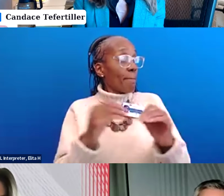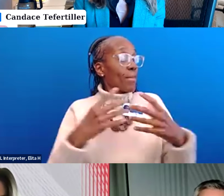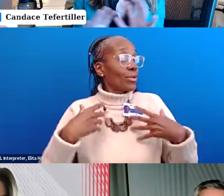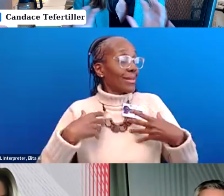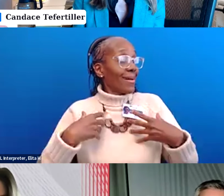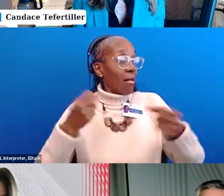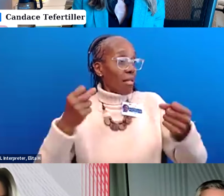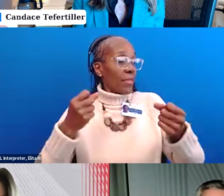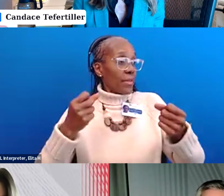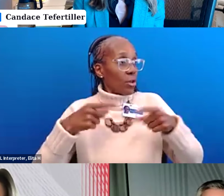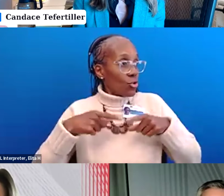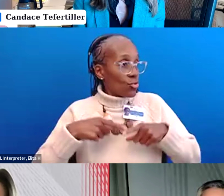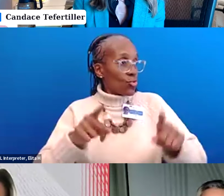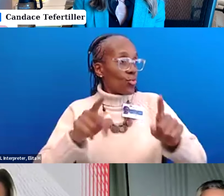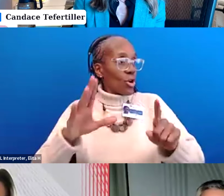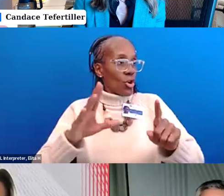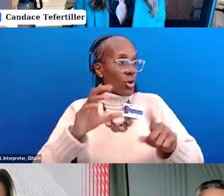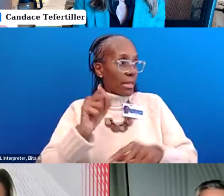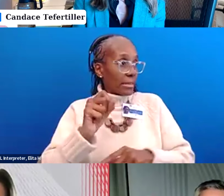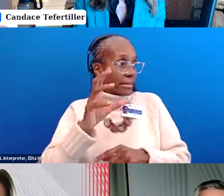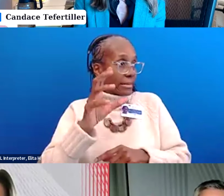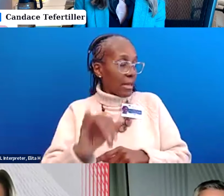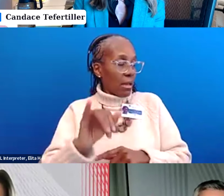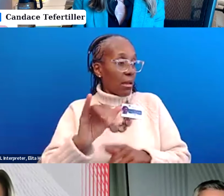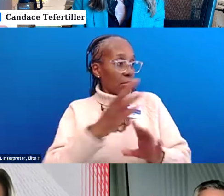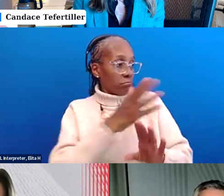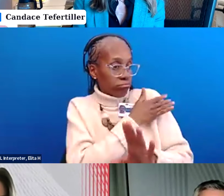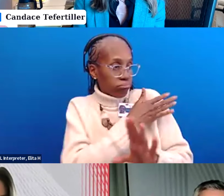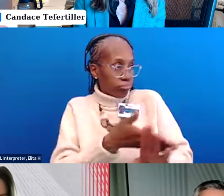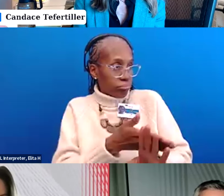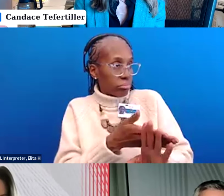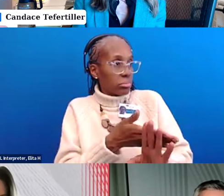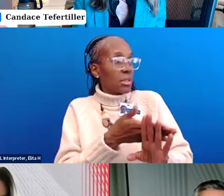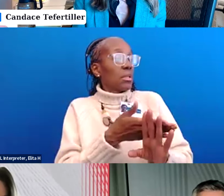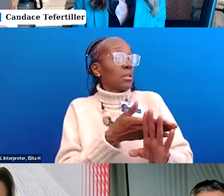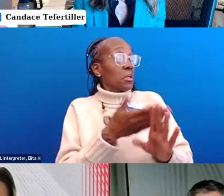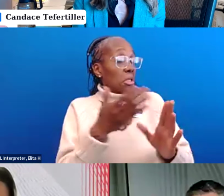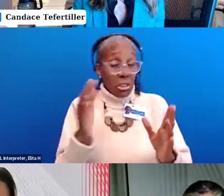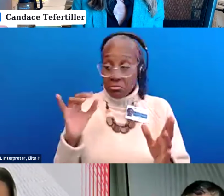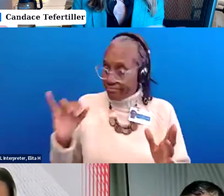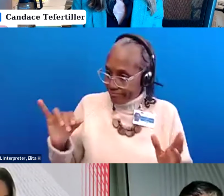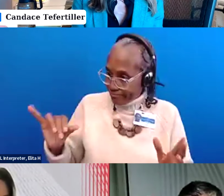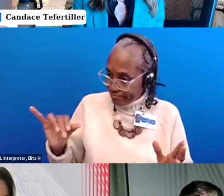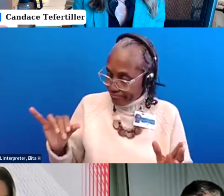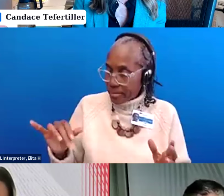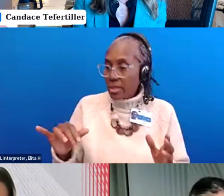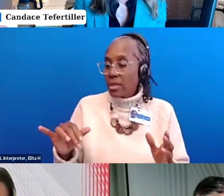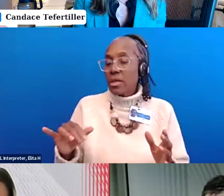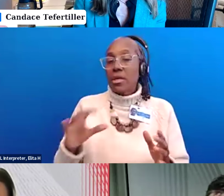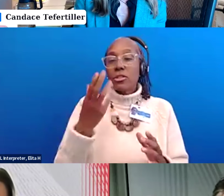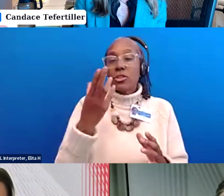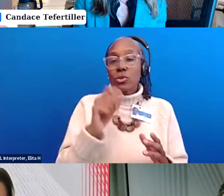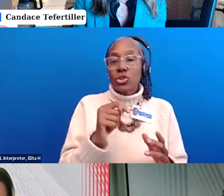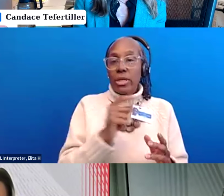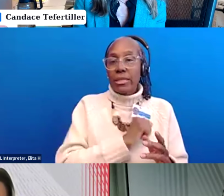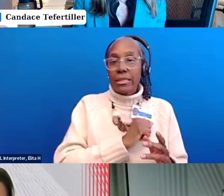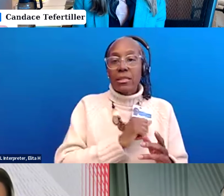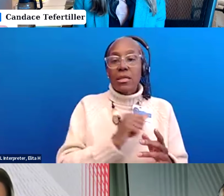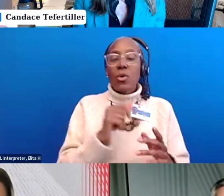healthiest throughout her spinal cord injury, throughout the time that she's had a spinal cord injury. And so when Chet and I are very interested